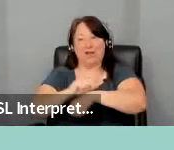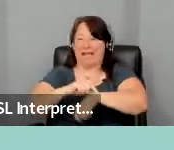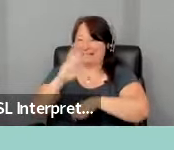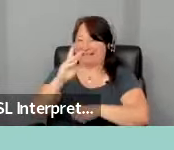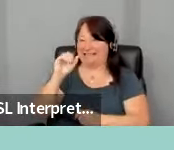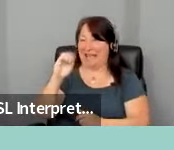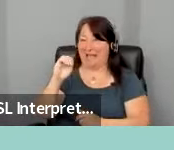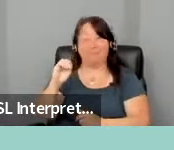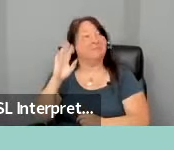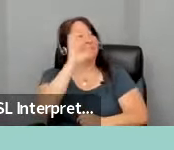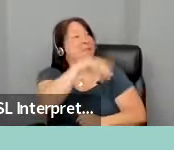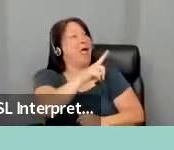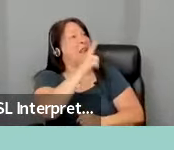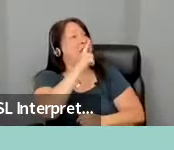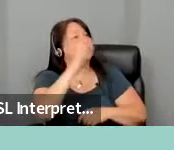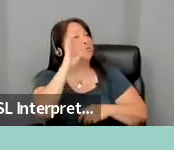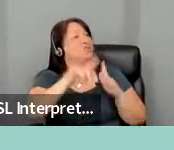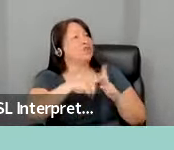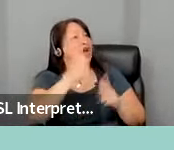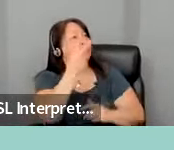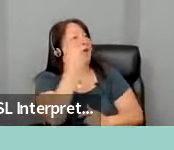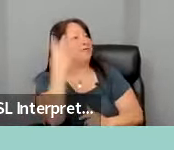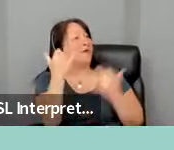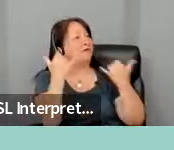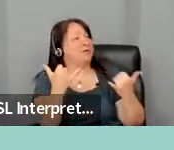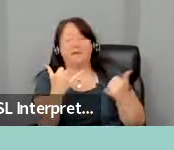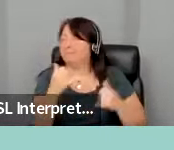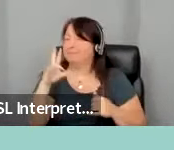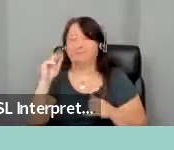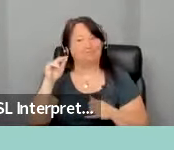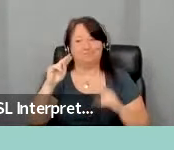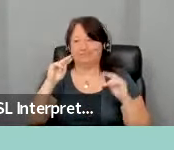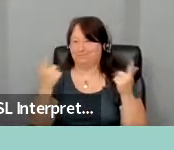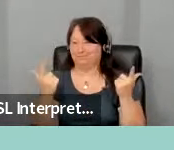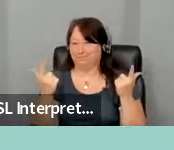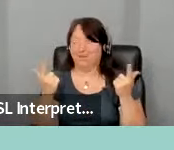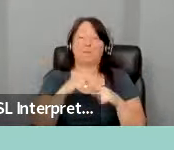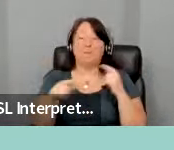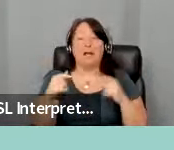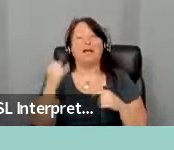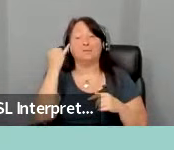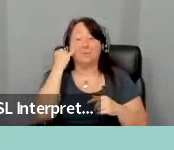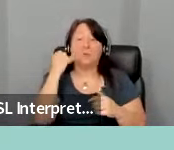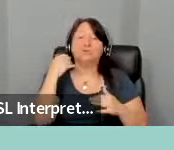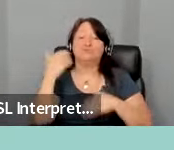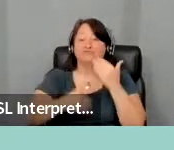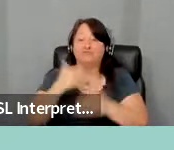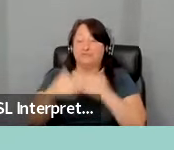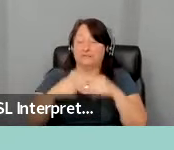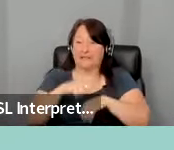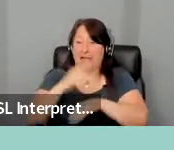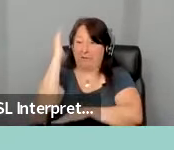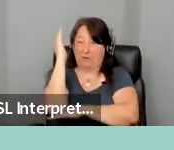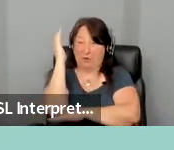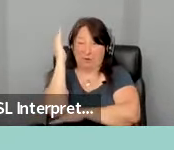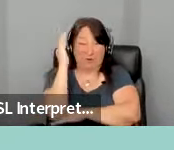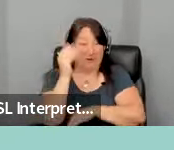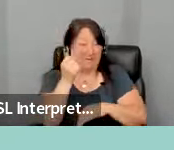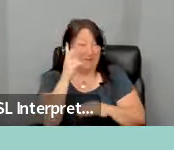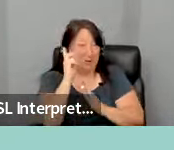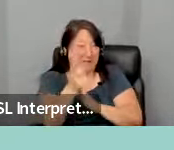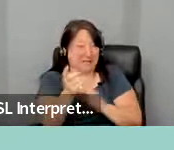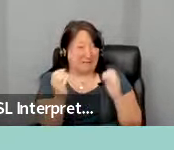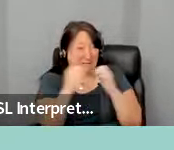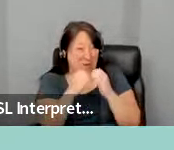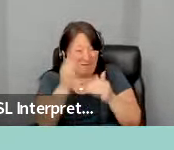and be told, oh, lunch is at 12:12. That doesn't work. But if when noon rolls around, they need a little more time to finish